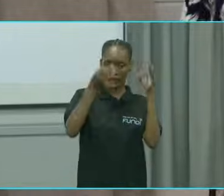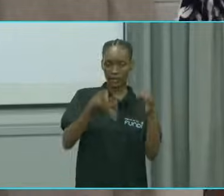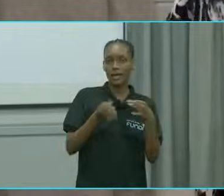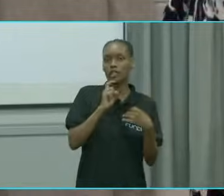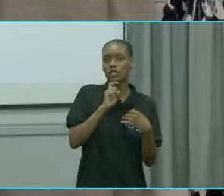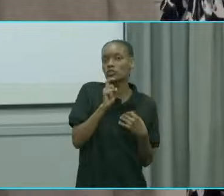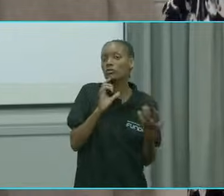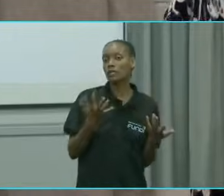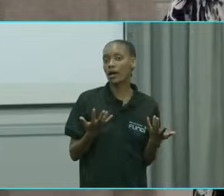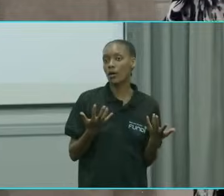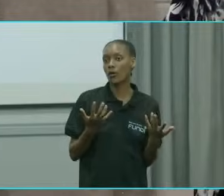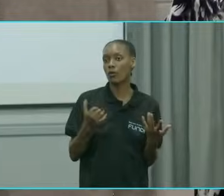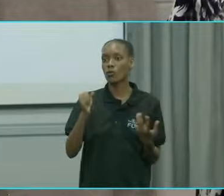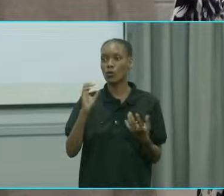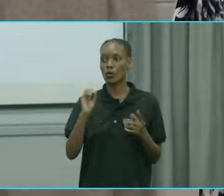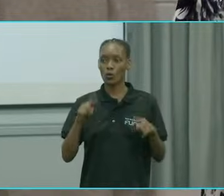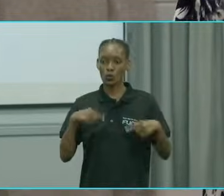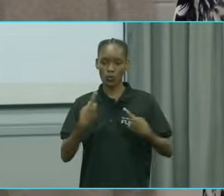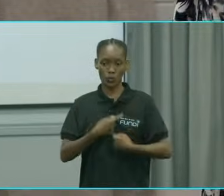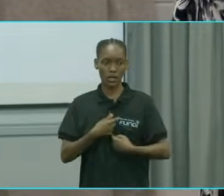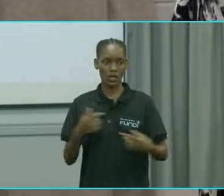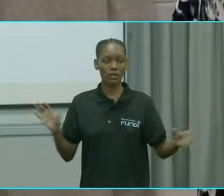to decide as a sector.